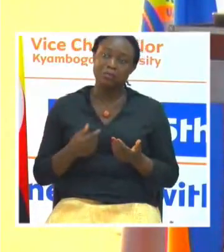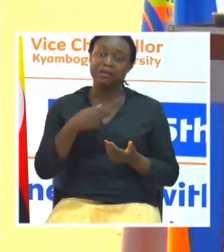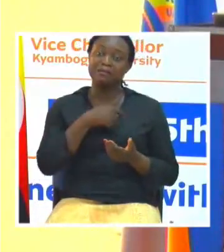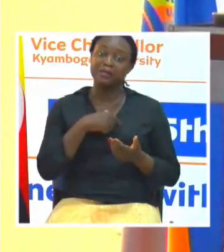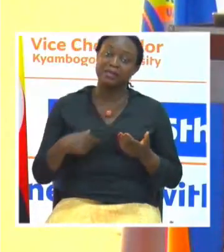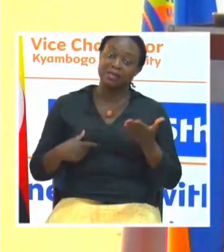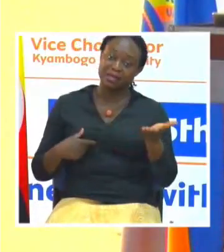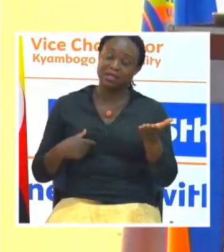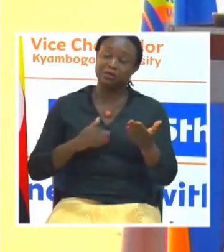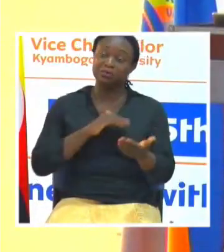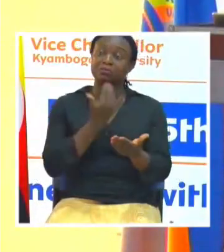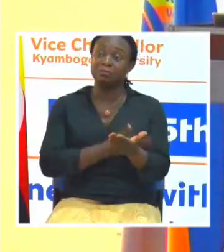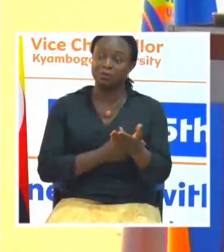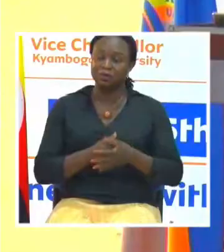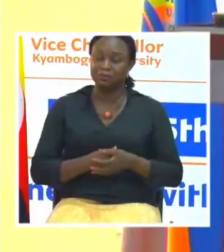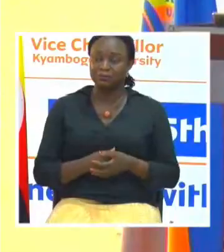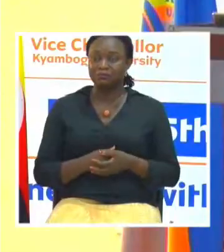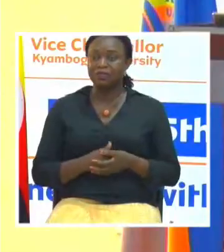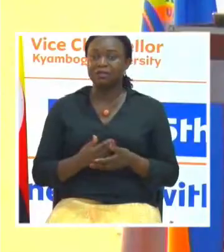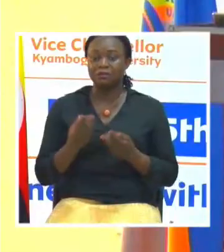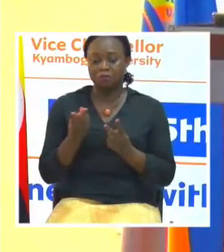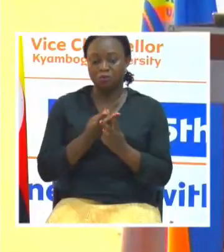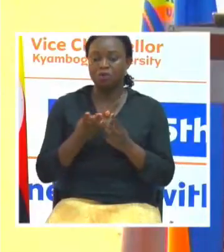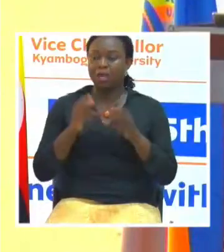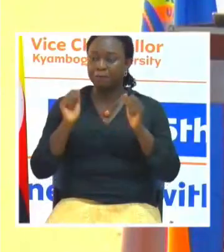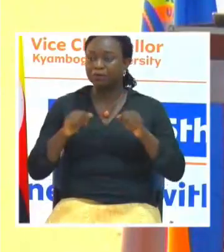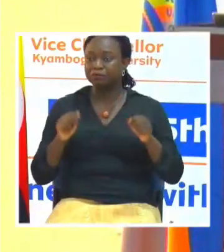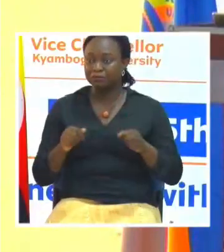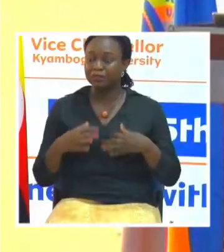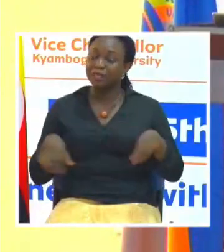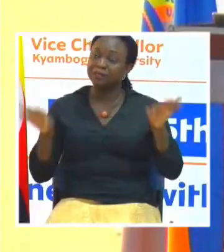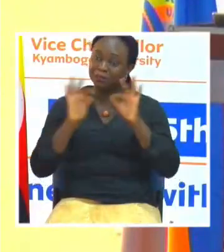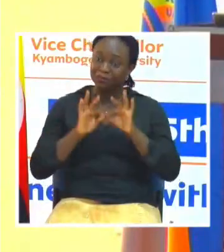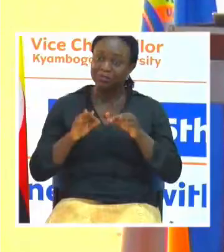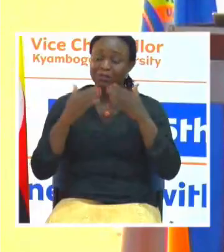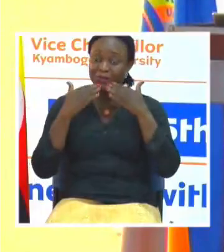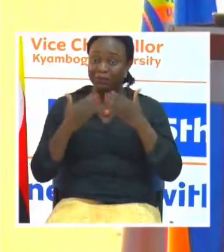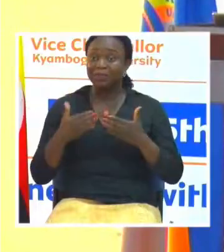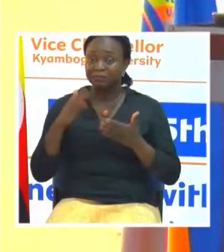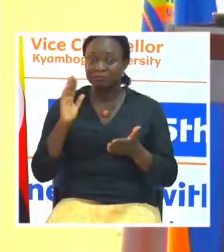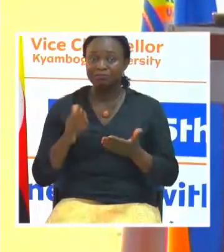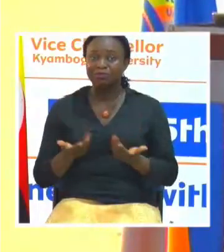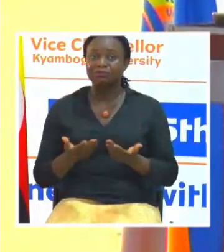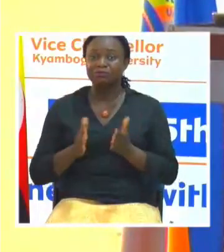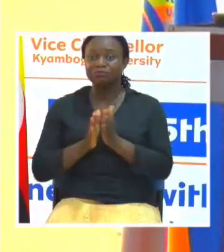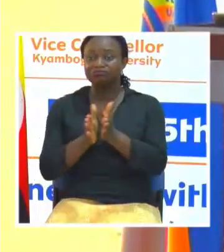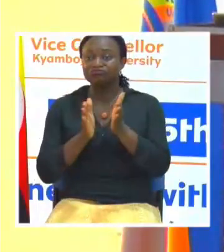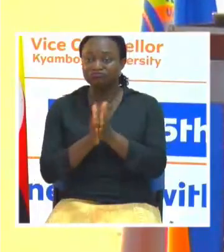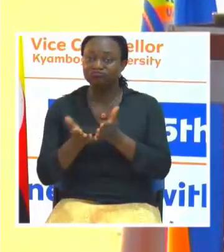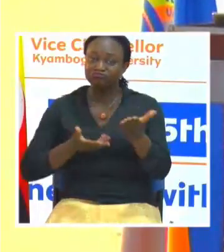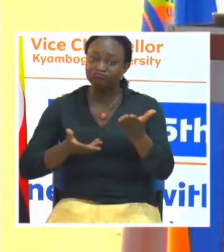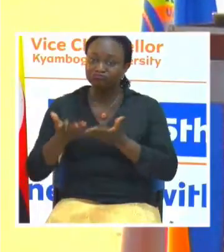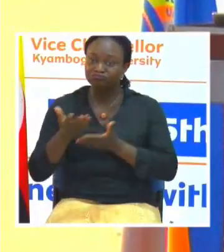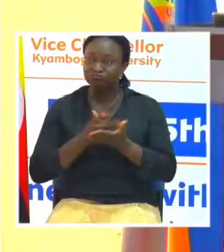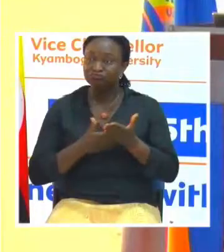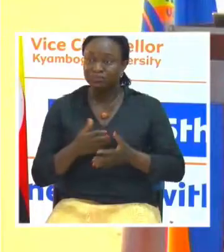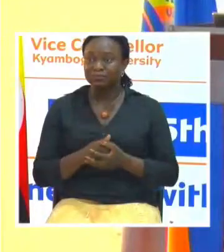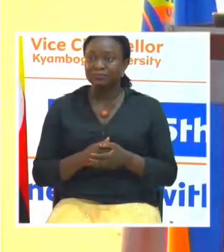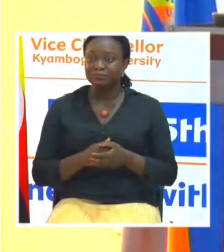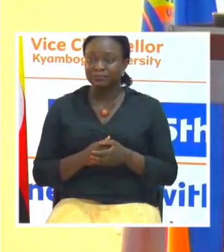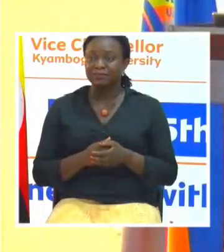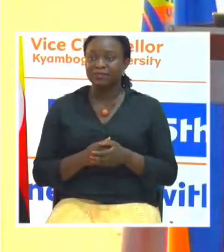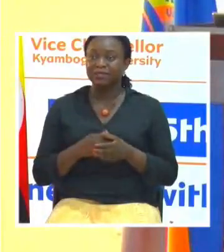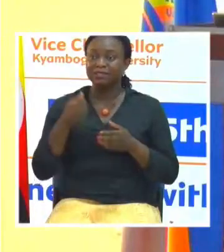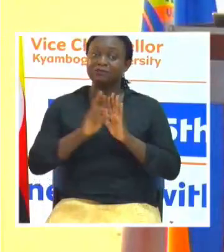but they are all possible, and it's very important. So thank you very much for the presentation. I'm sure you have spoken for many